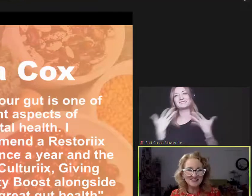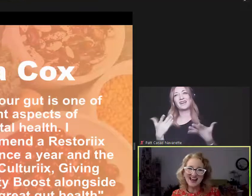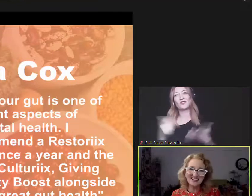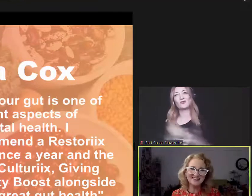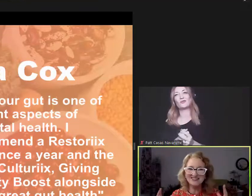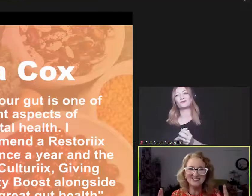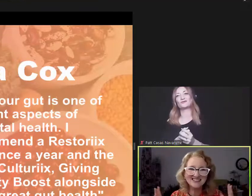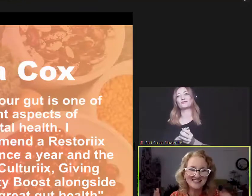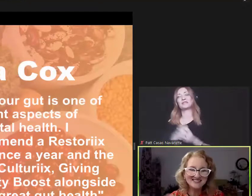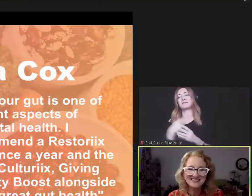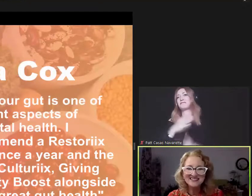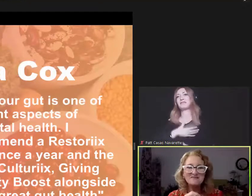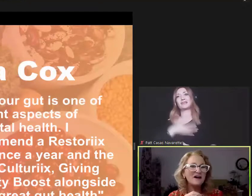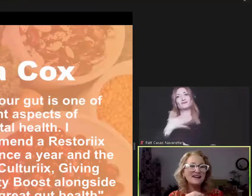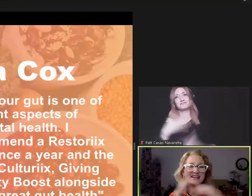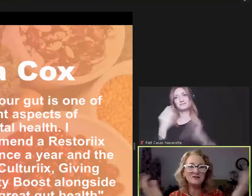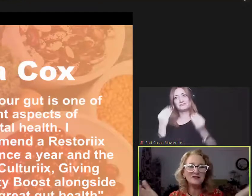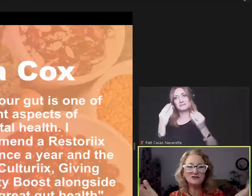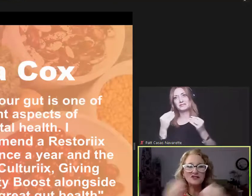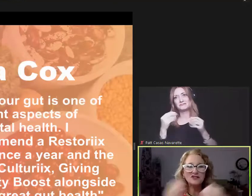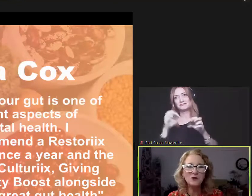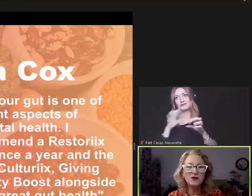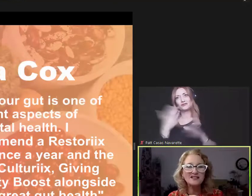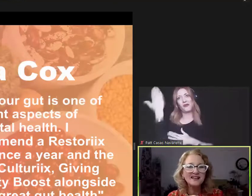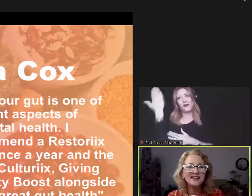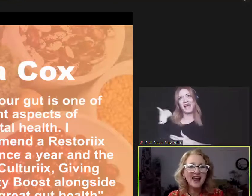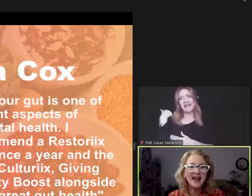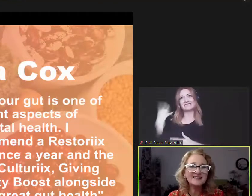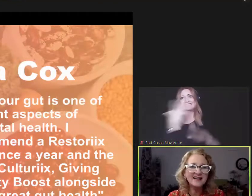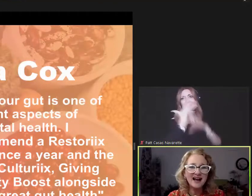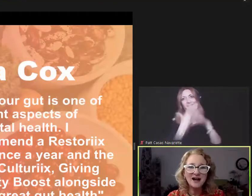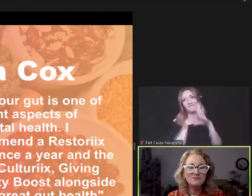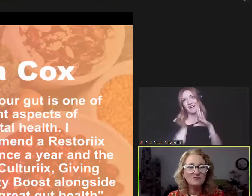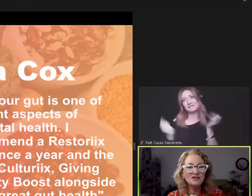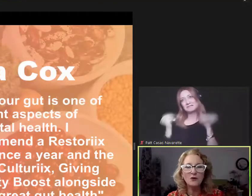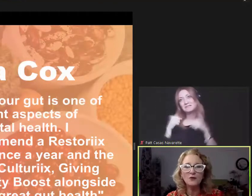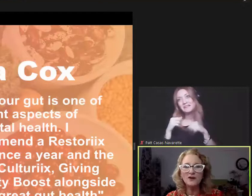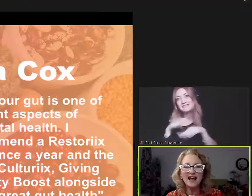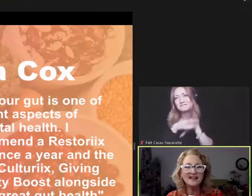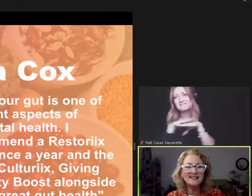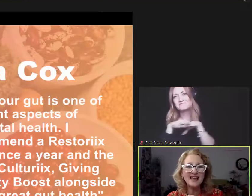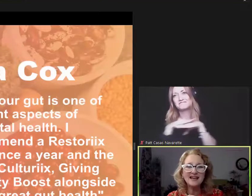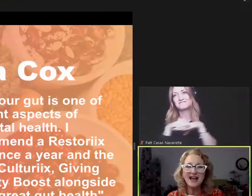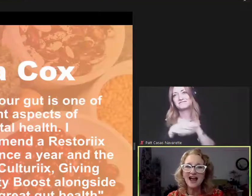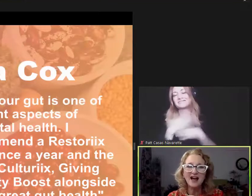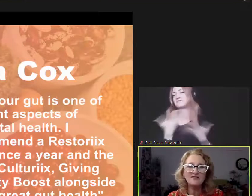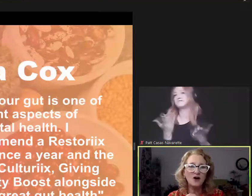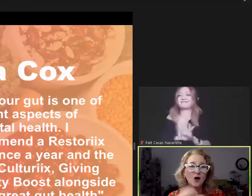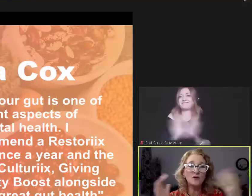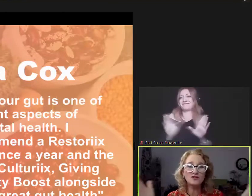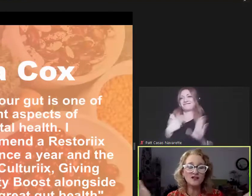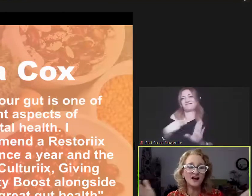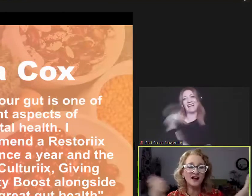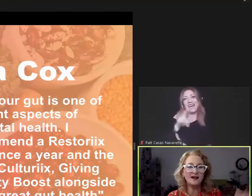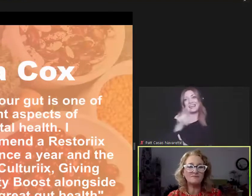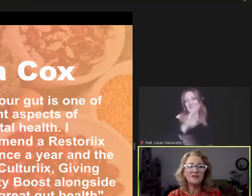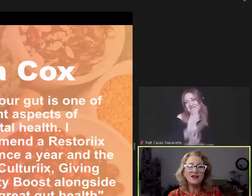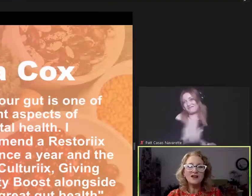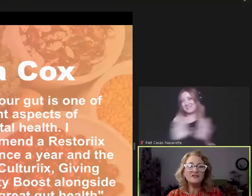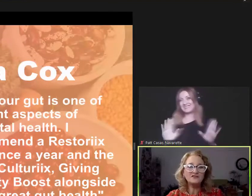little technical issue, but it was restored. And, you know, we again have almost